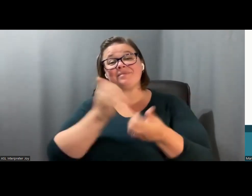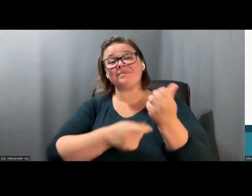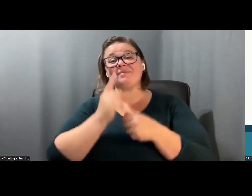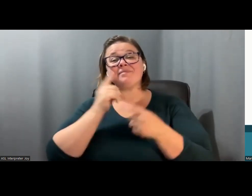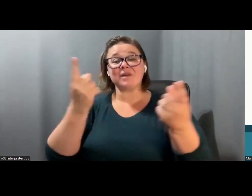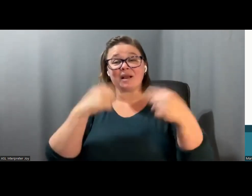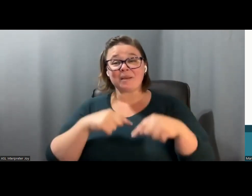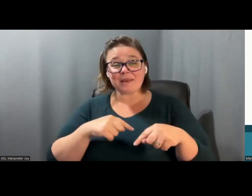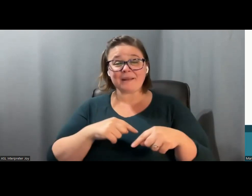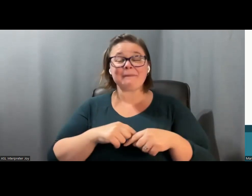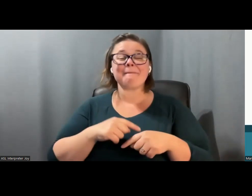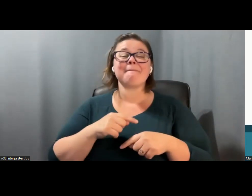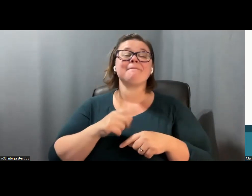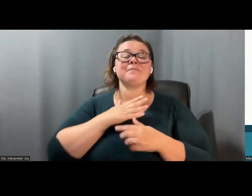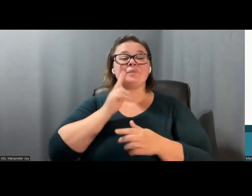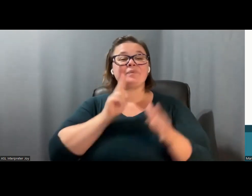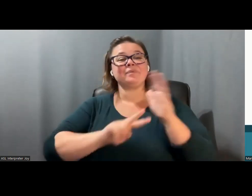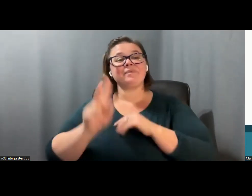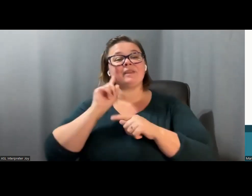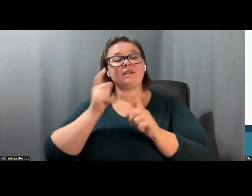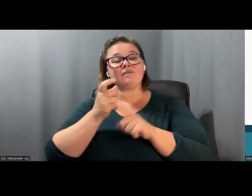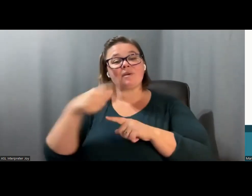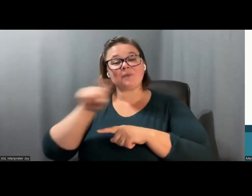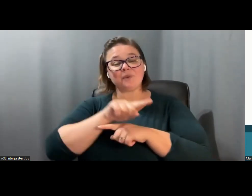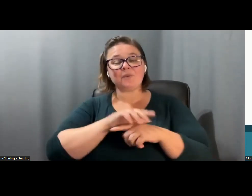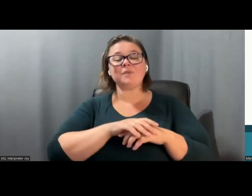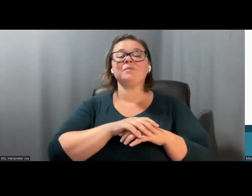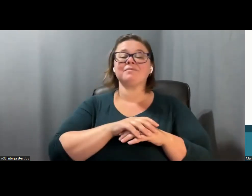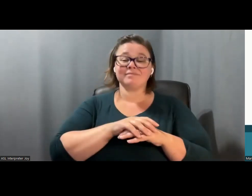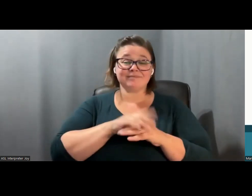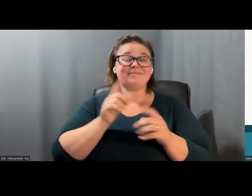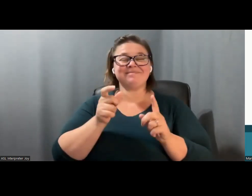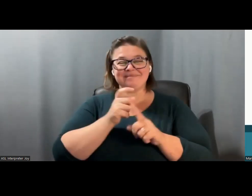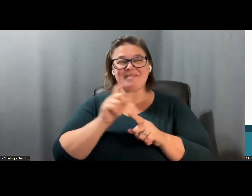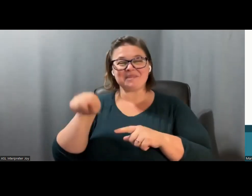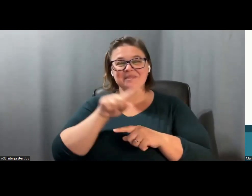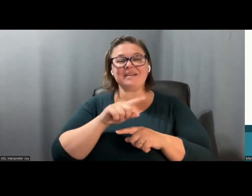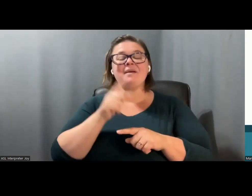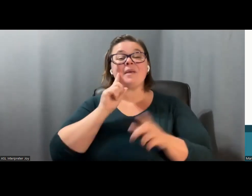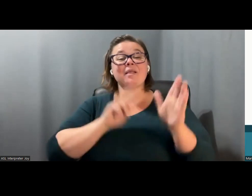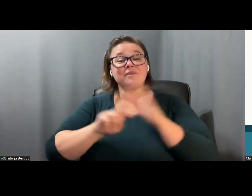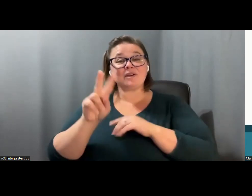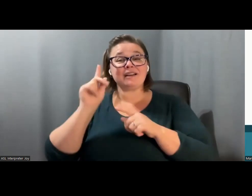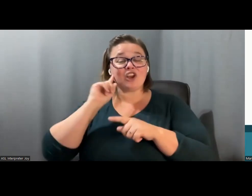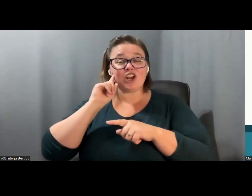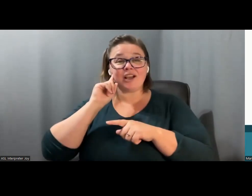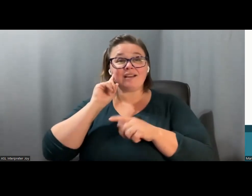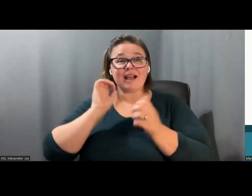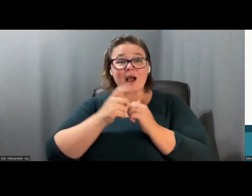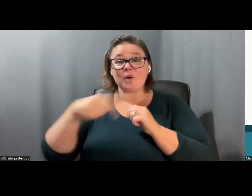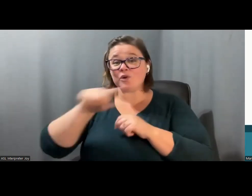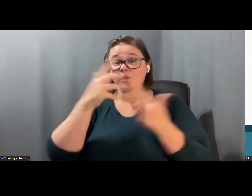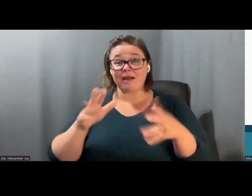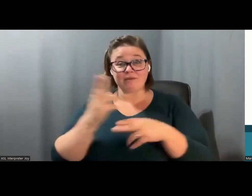joining us. We look forward to hearing from us. We look from you. We look forward to hearing how you have used